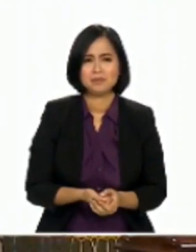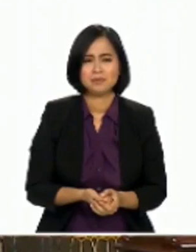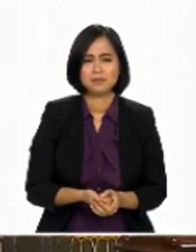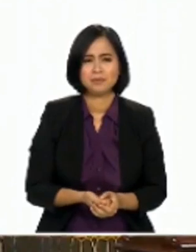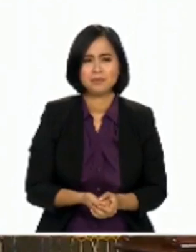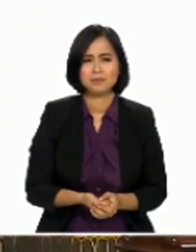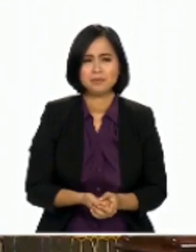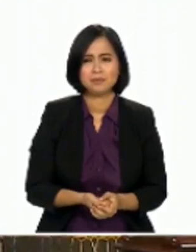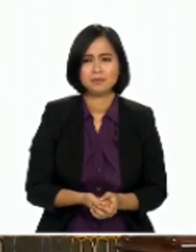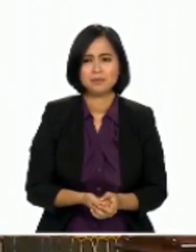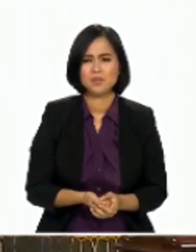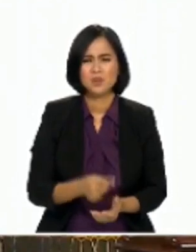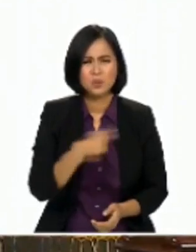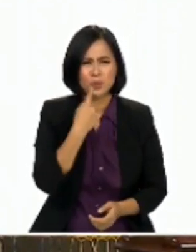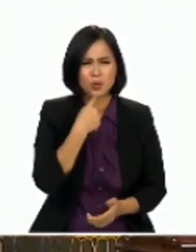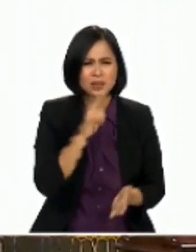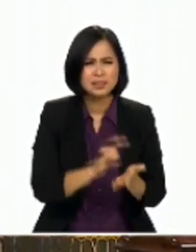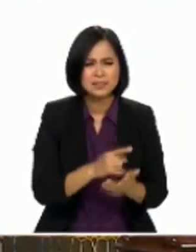Sino gane yon?